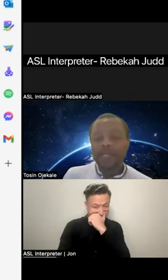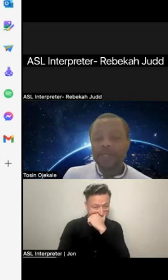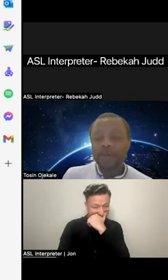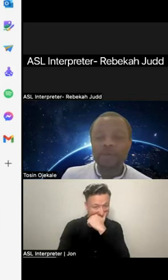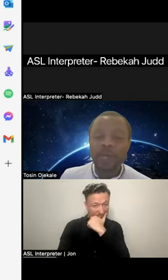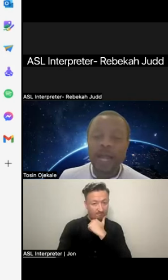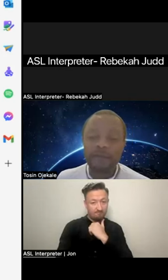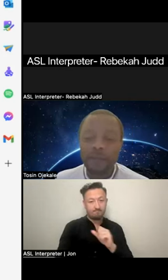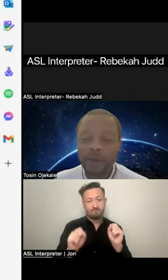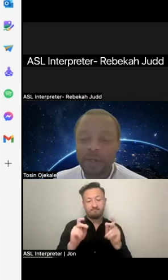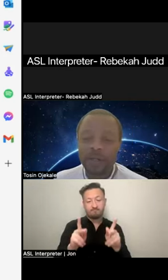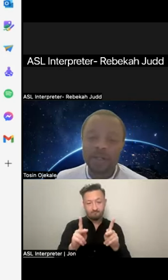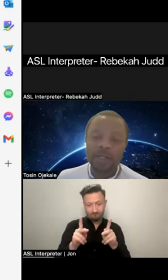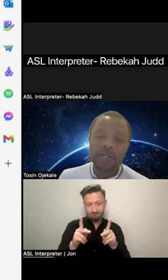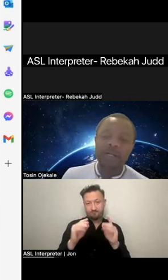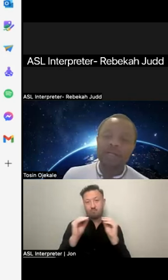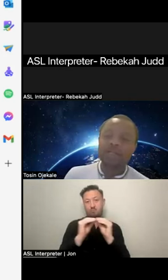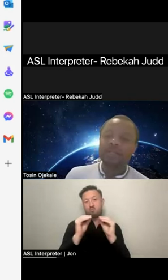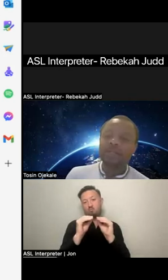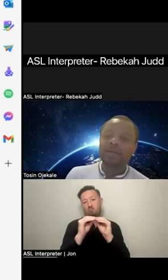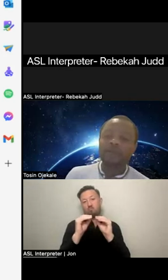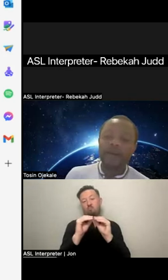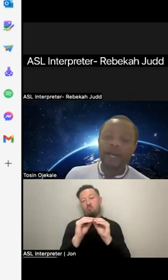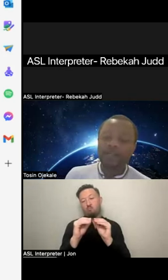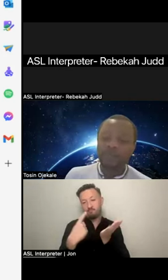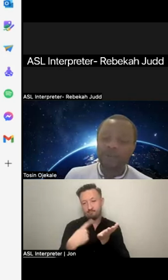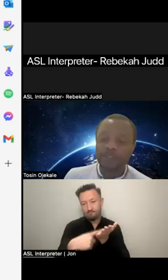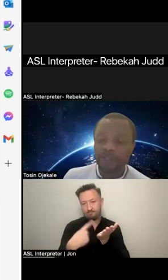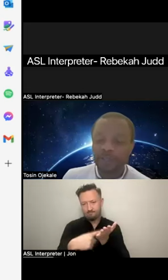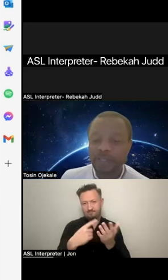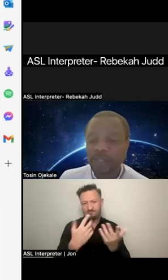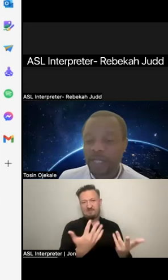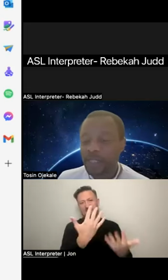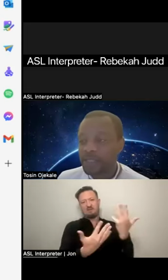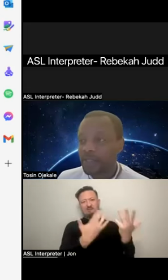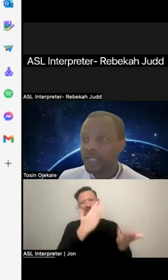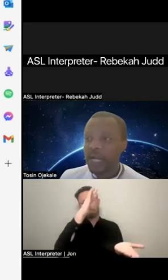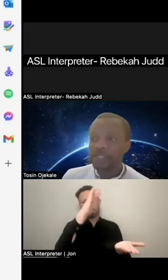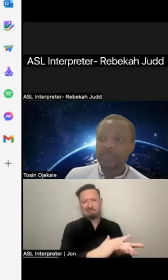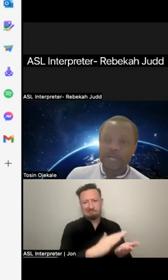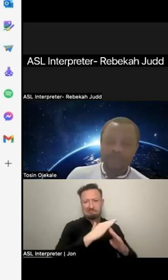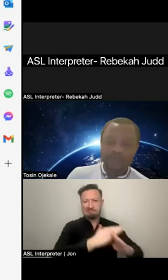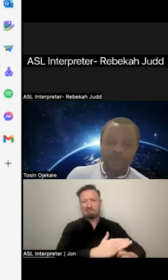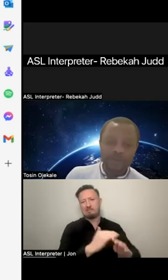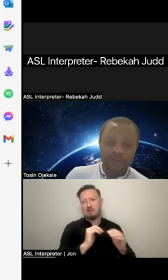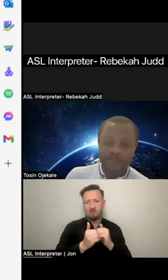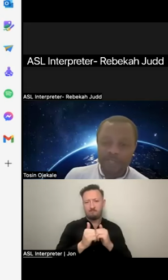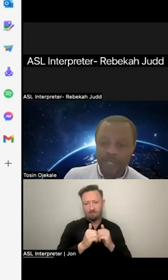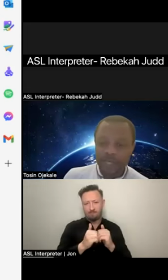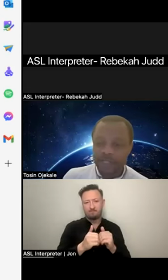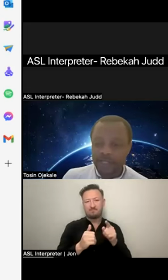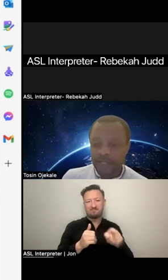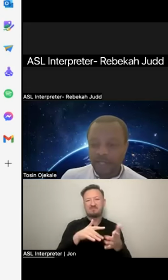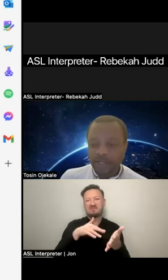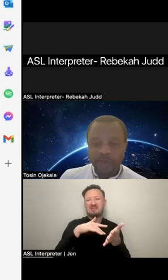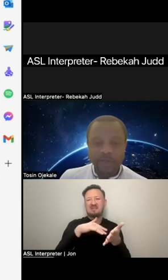Okay, so we have more on fire suppression and the study guide, so that will also be